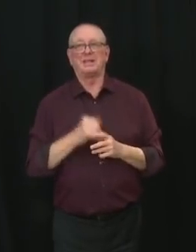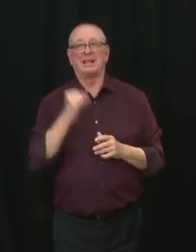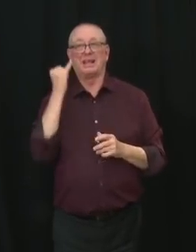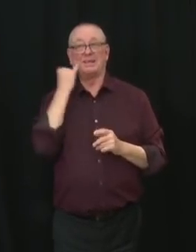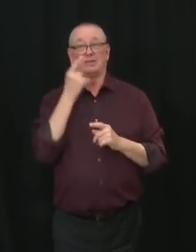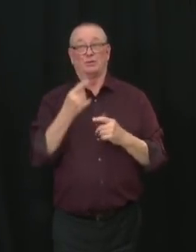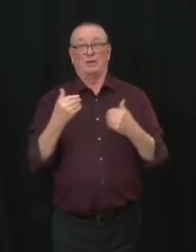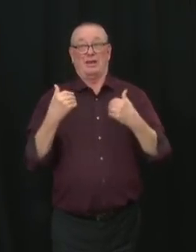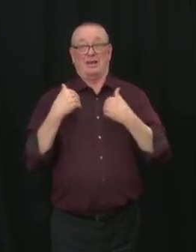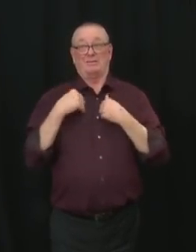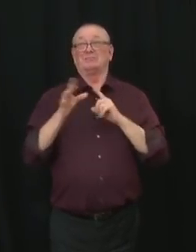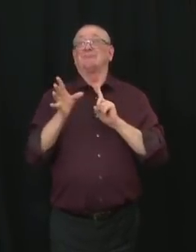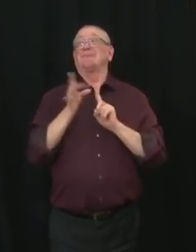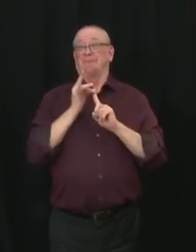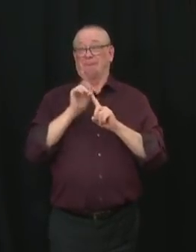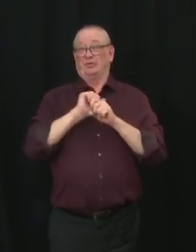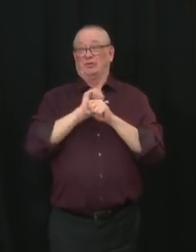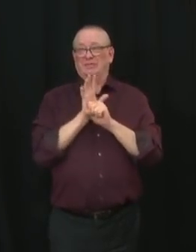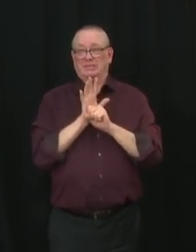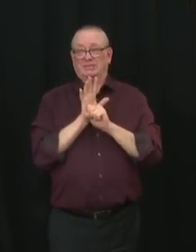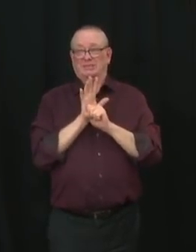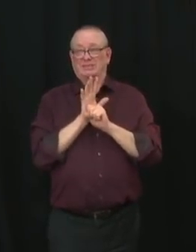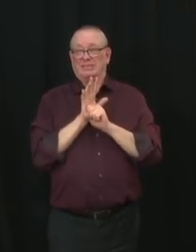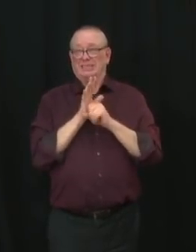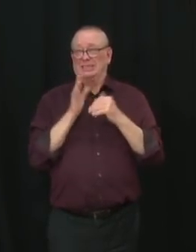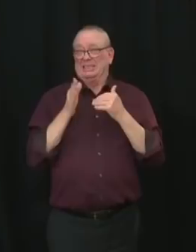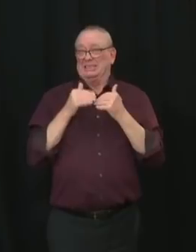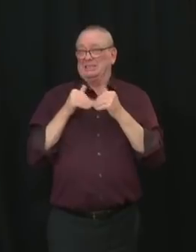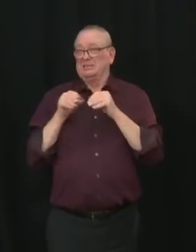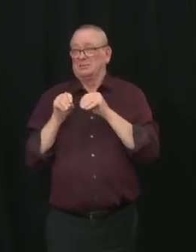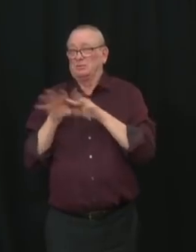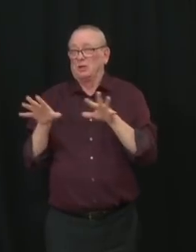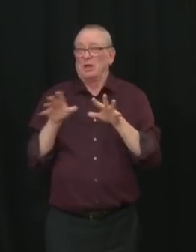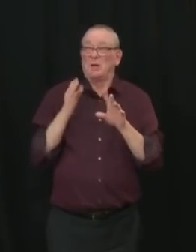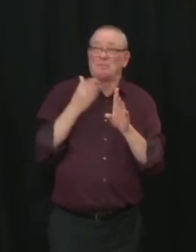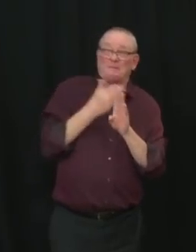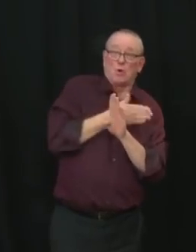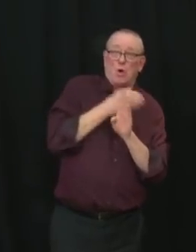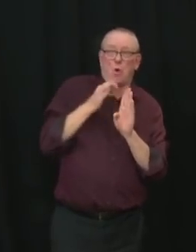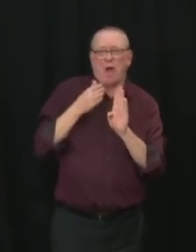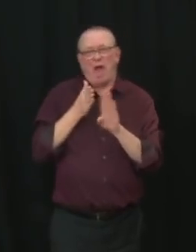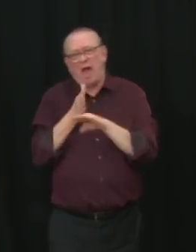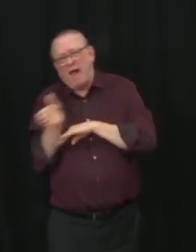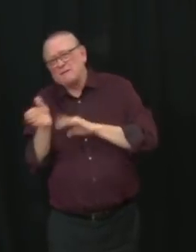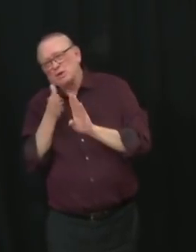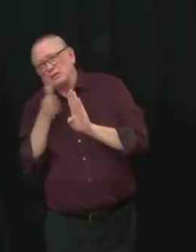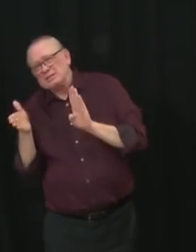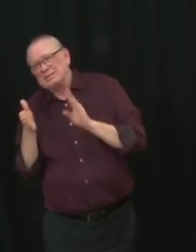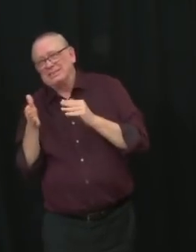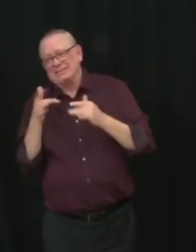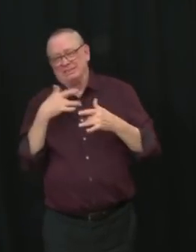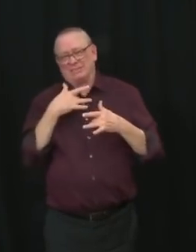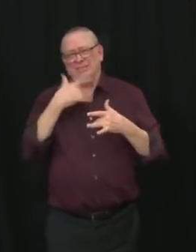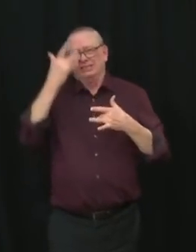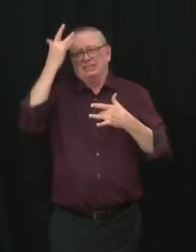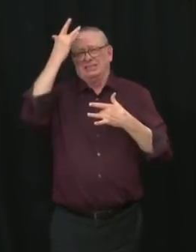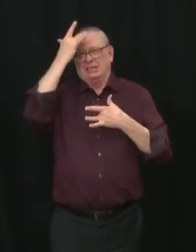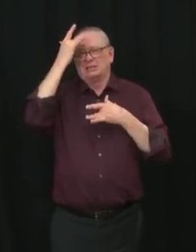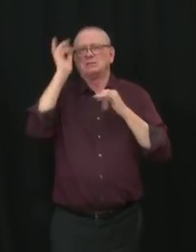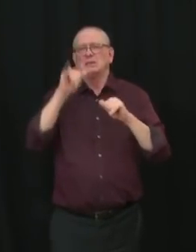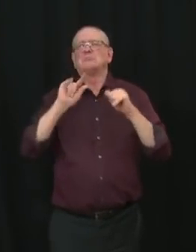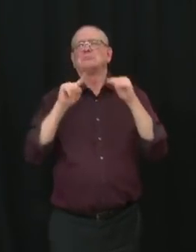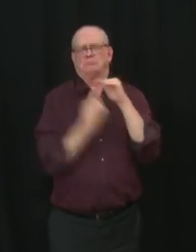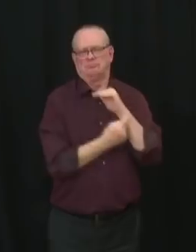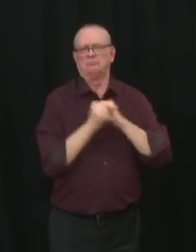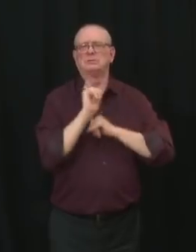it is still possible for some people to transmit the virus and infect others for up to 10 days. That is why if you are not